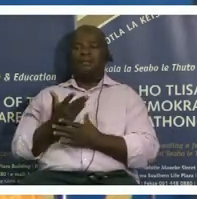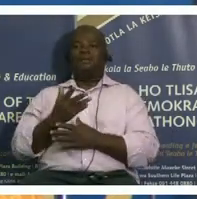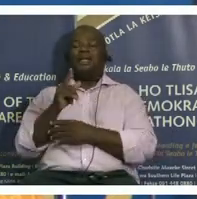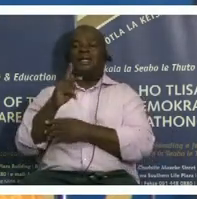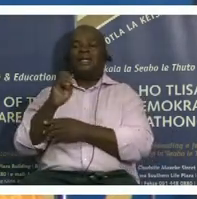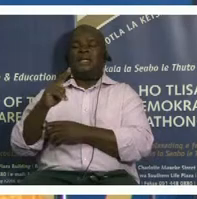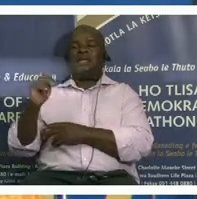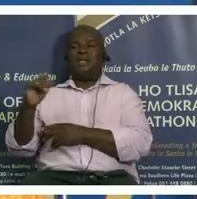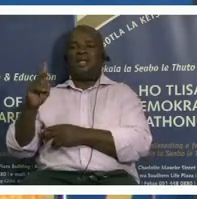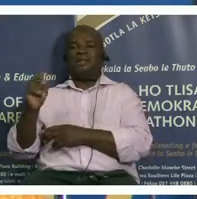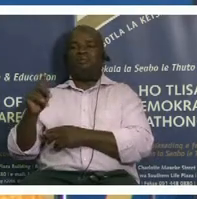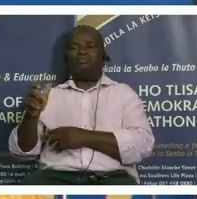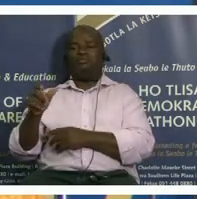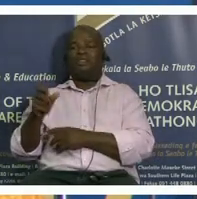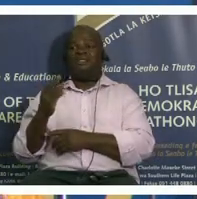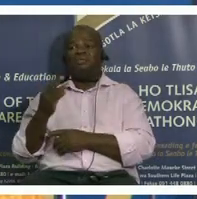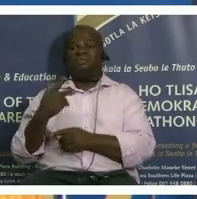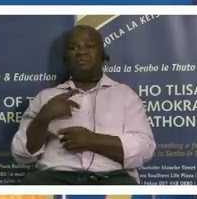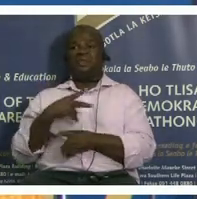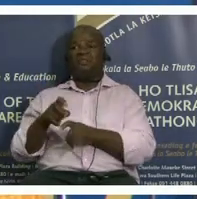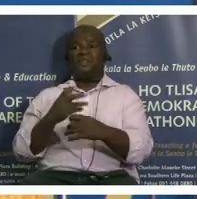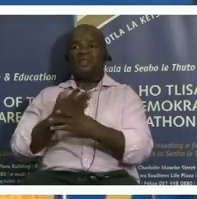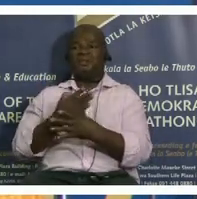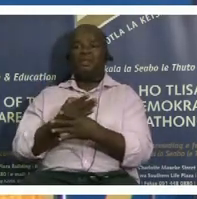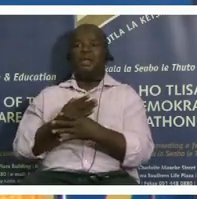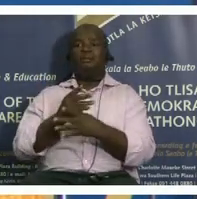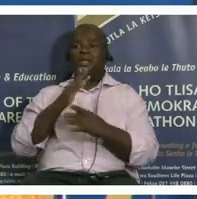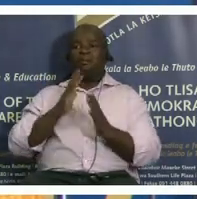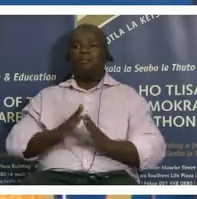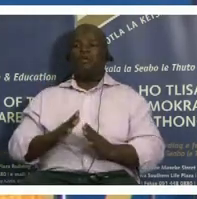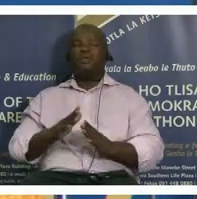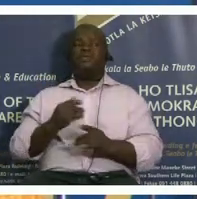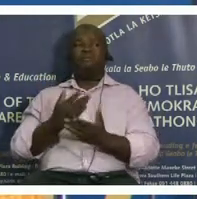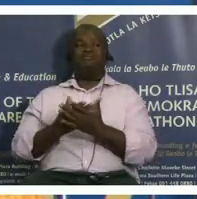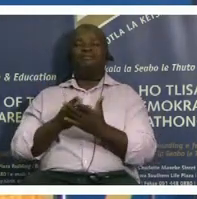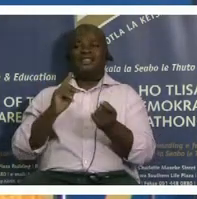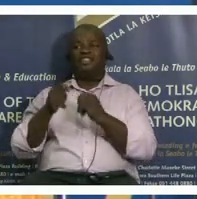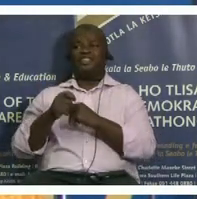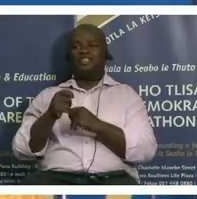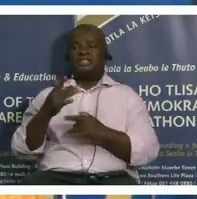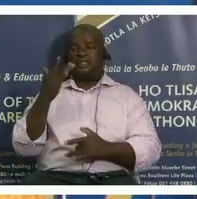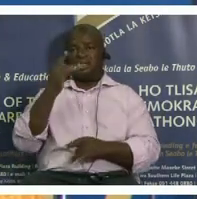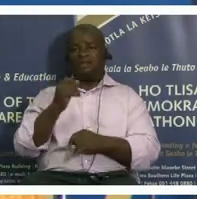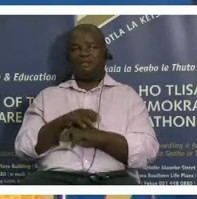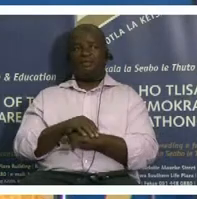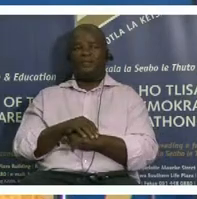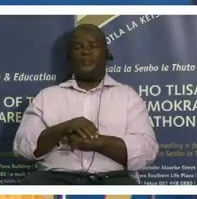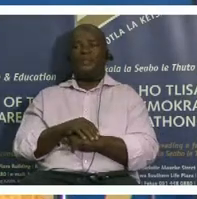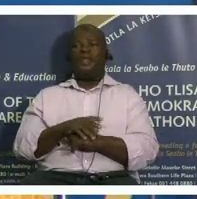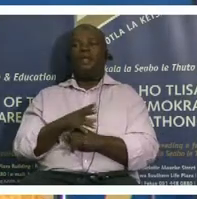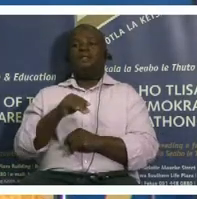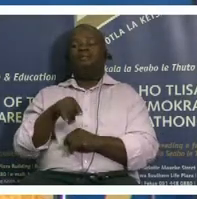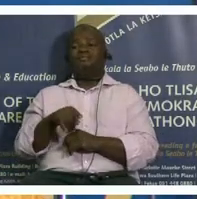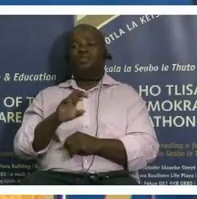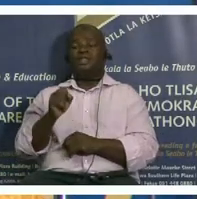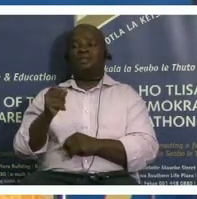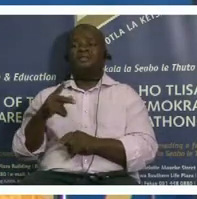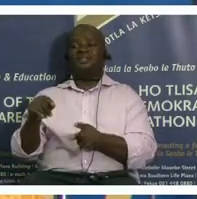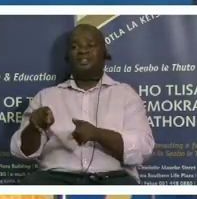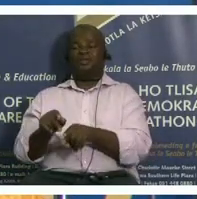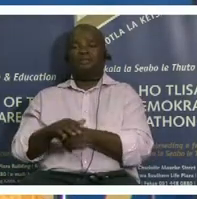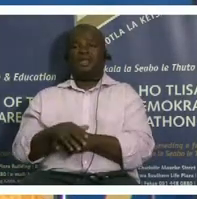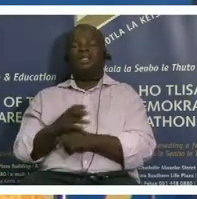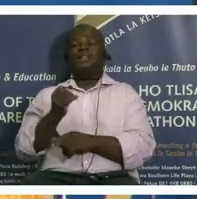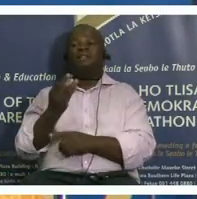not functioning well, the whole body falls sick. And this is the case with South Africa. If